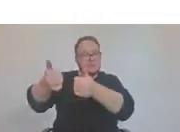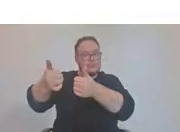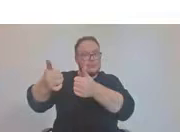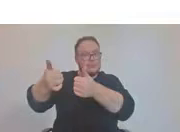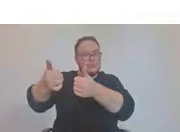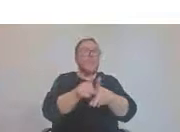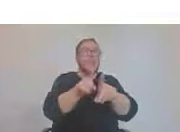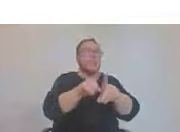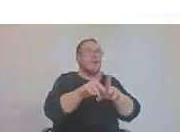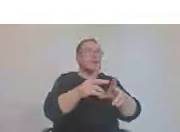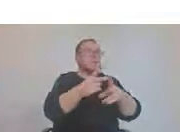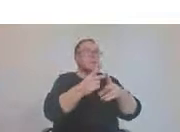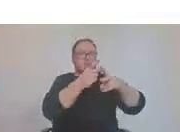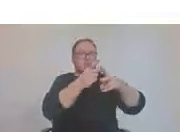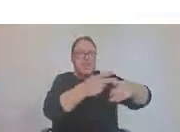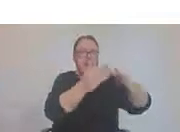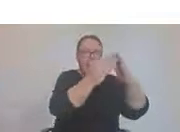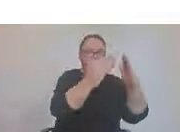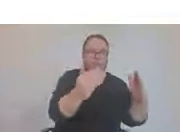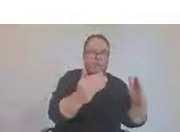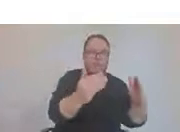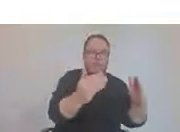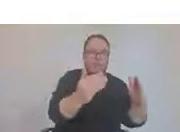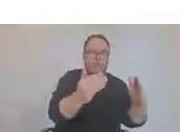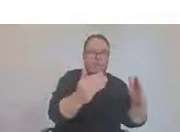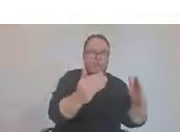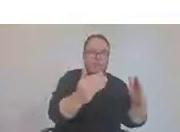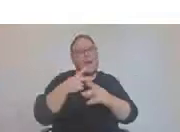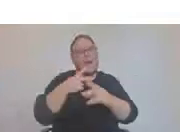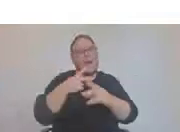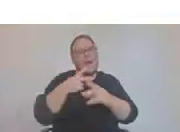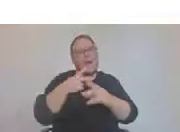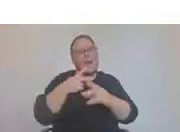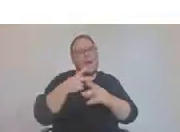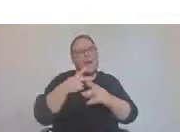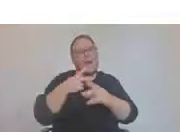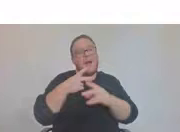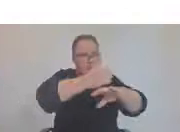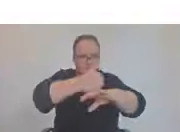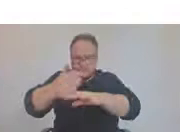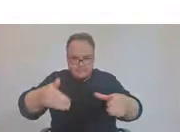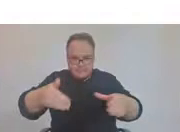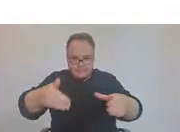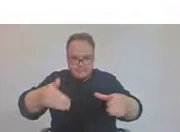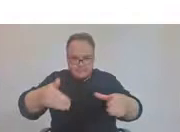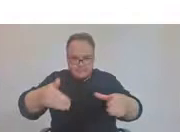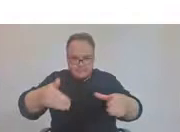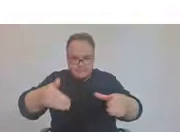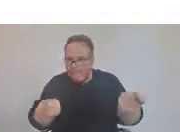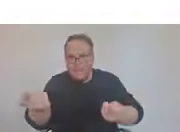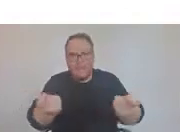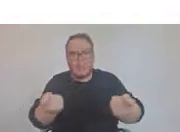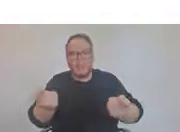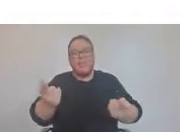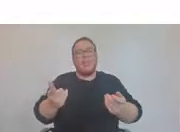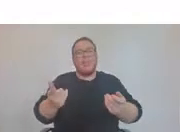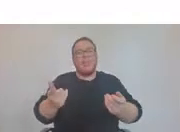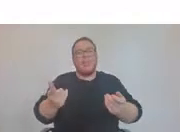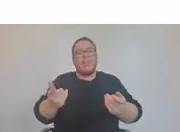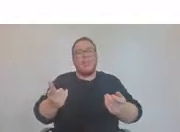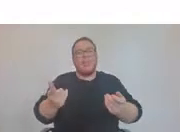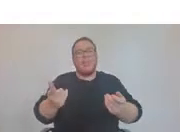end-of-life care, workforce and operations. So played an absolutely key role stepping out of the day jobs and actually working on putting in place